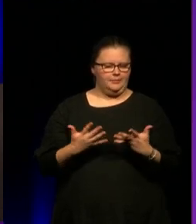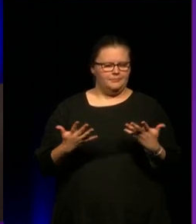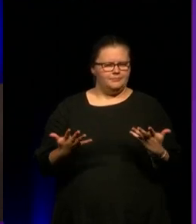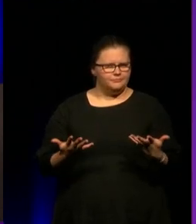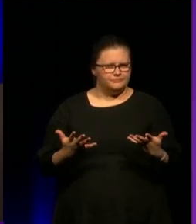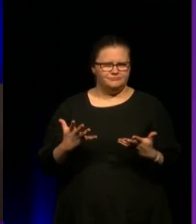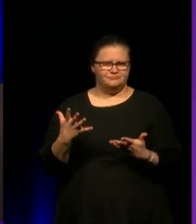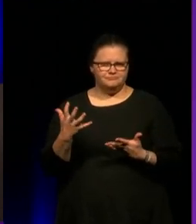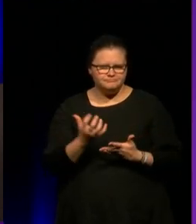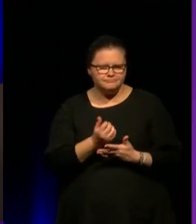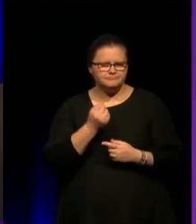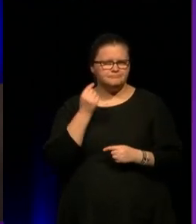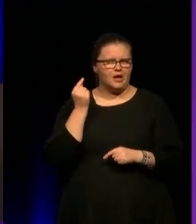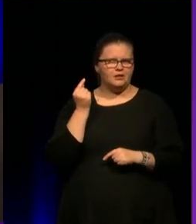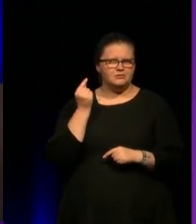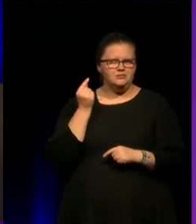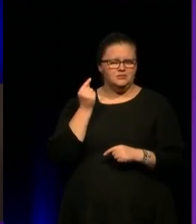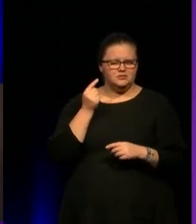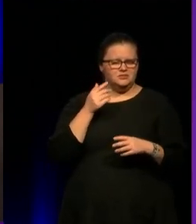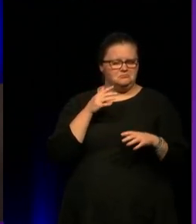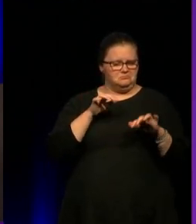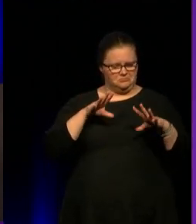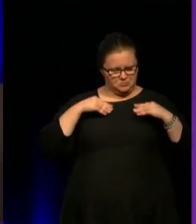place where we'd like to think we can get